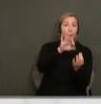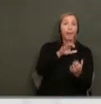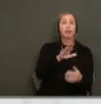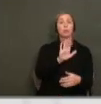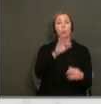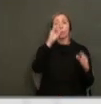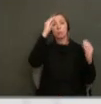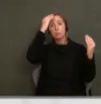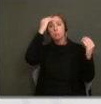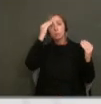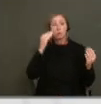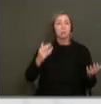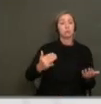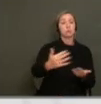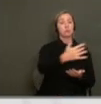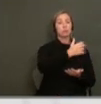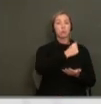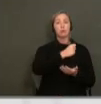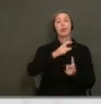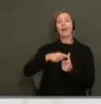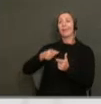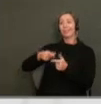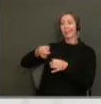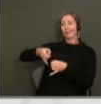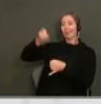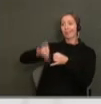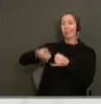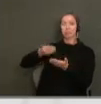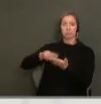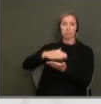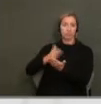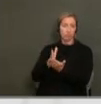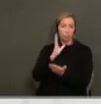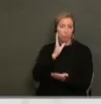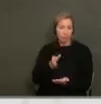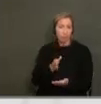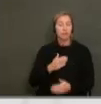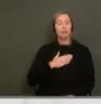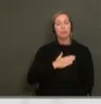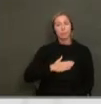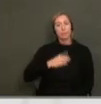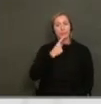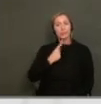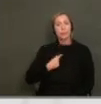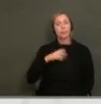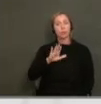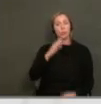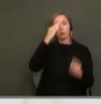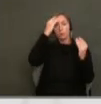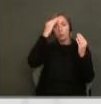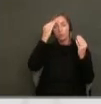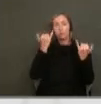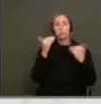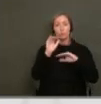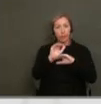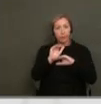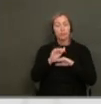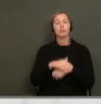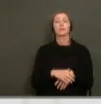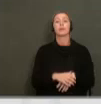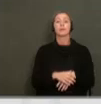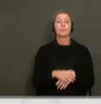is taking that into account before they finalize the budget. So please tell us what you think tonight so the councilwoman can hear from